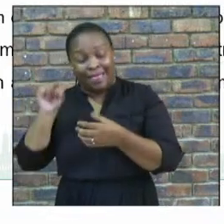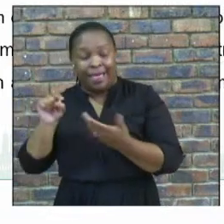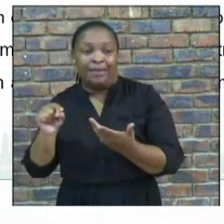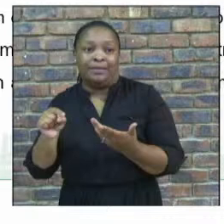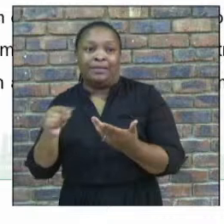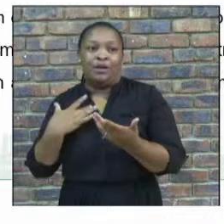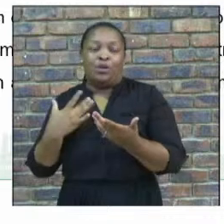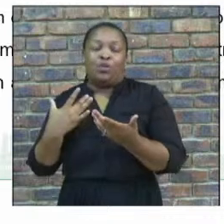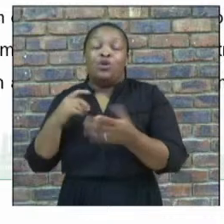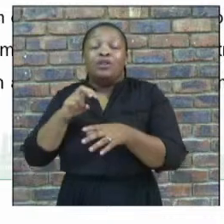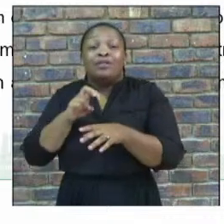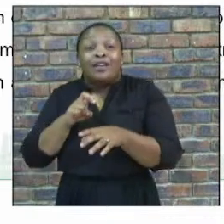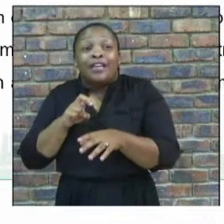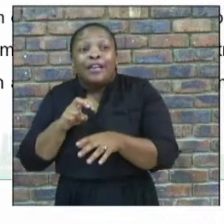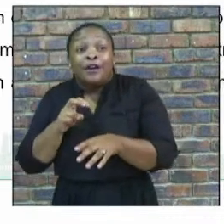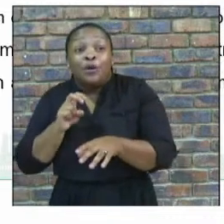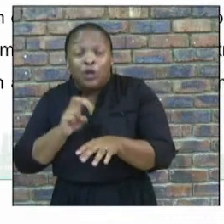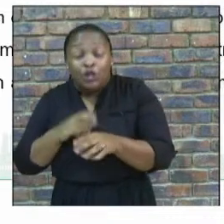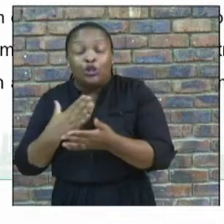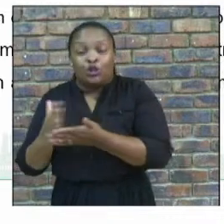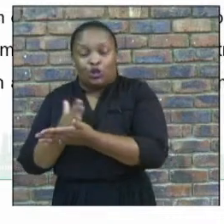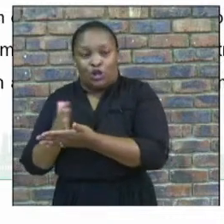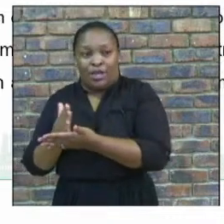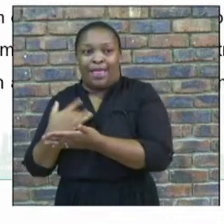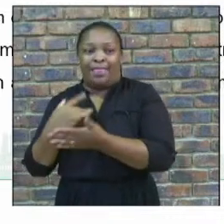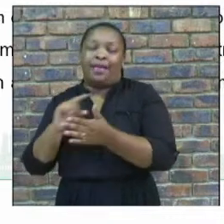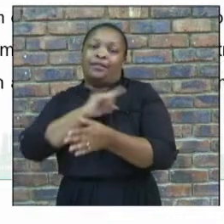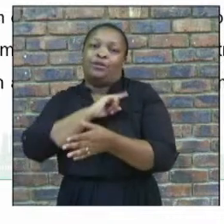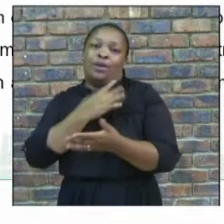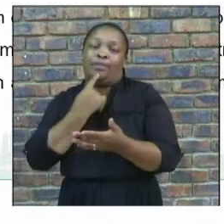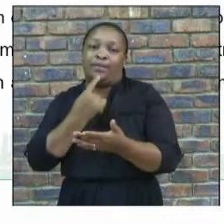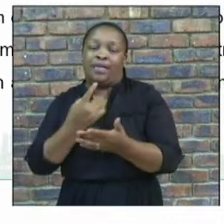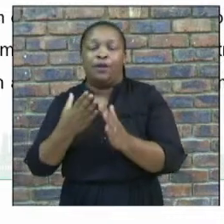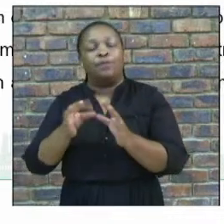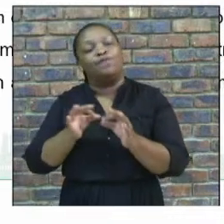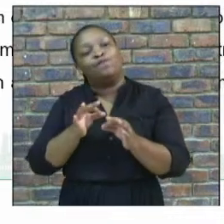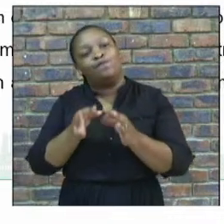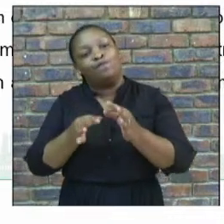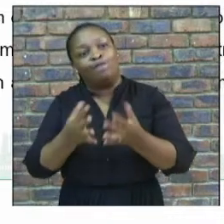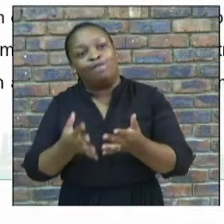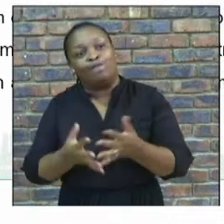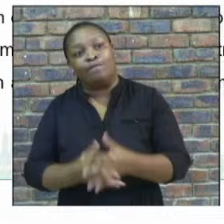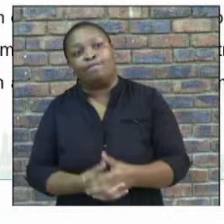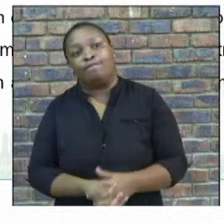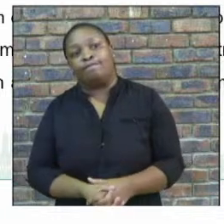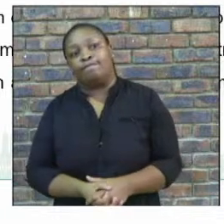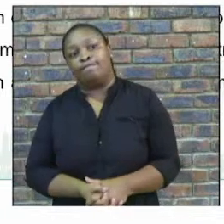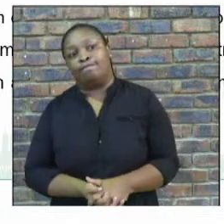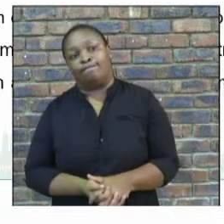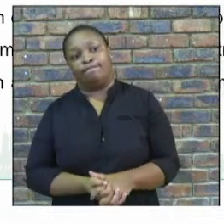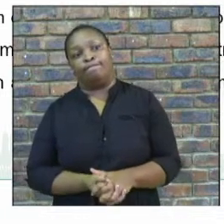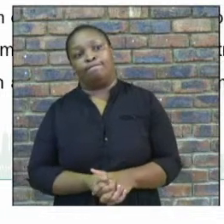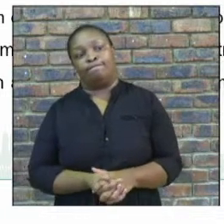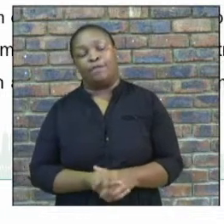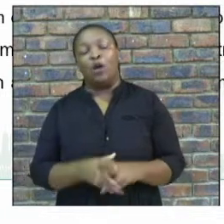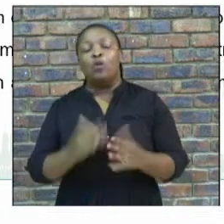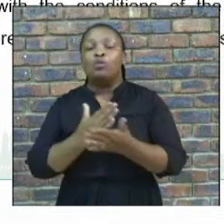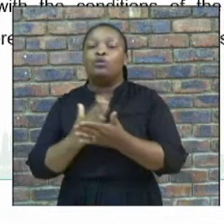with that country to ensure that there is efficient coordination of petroleum